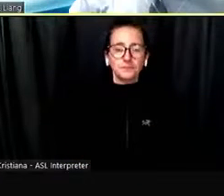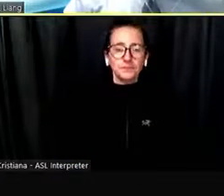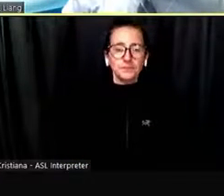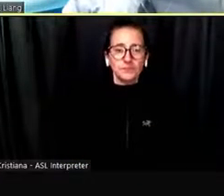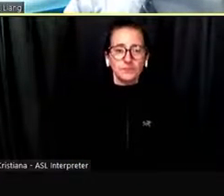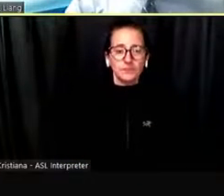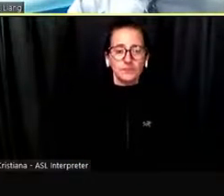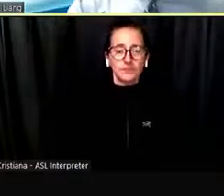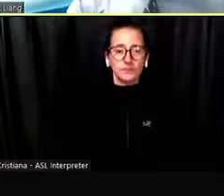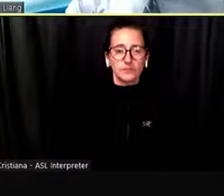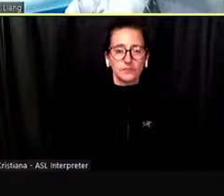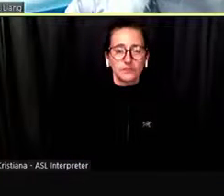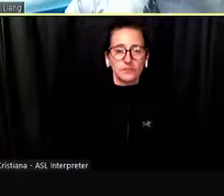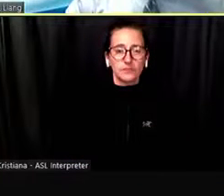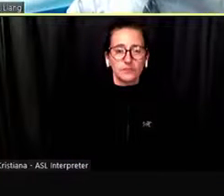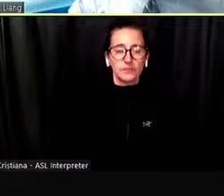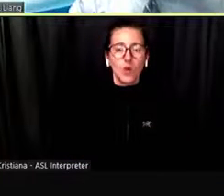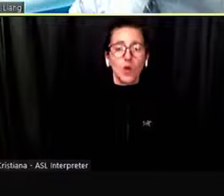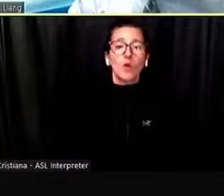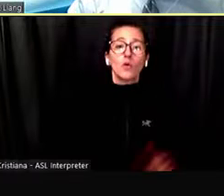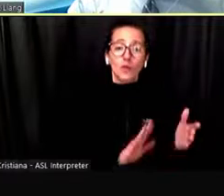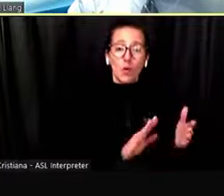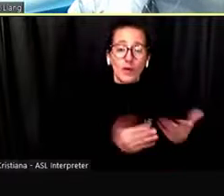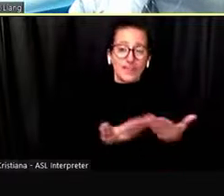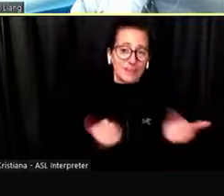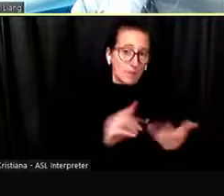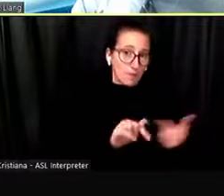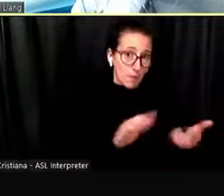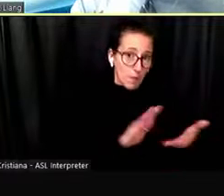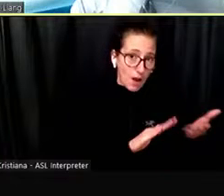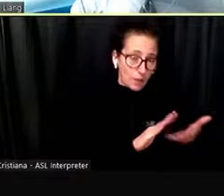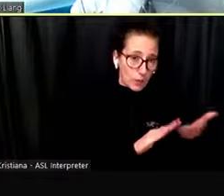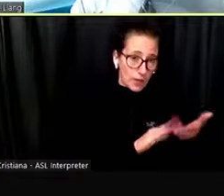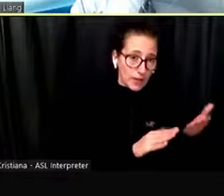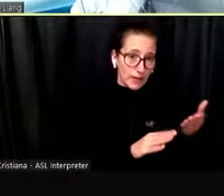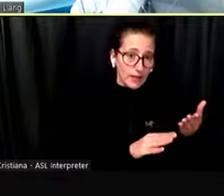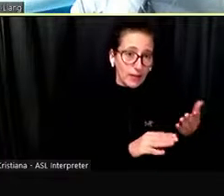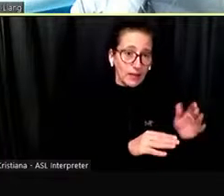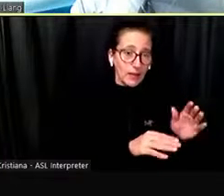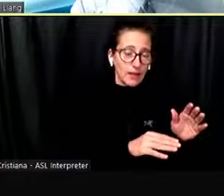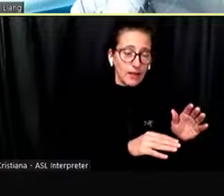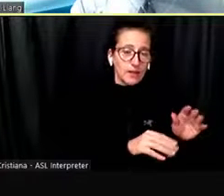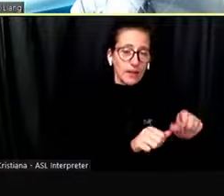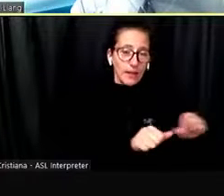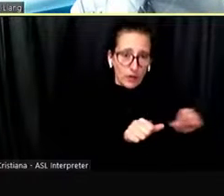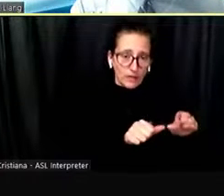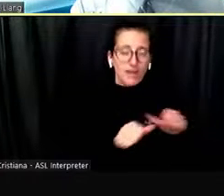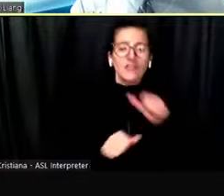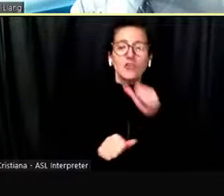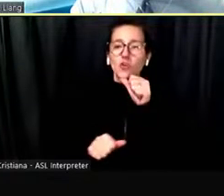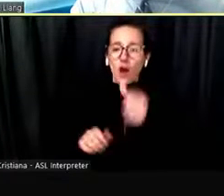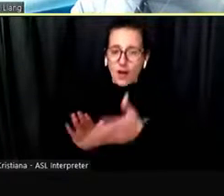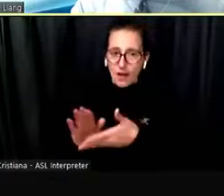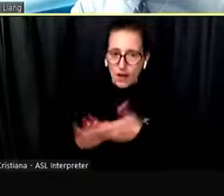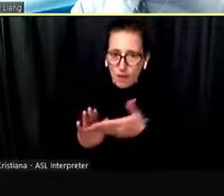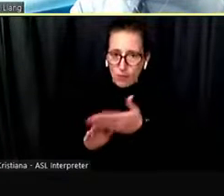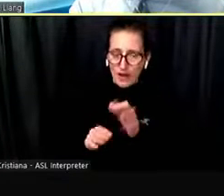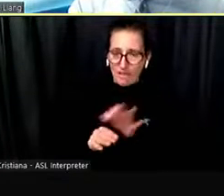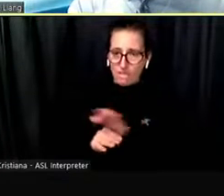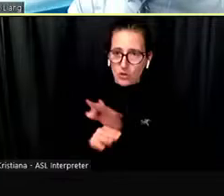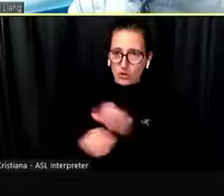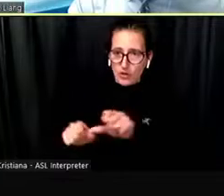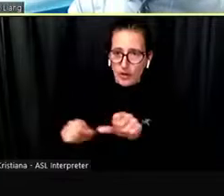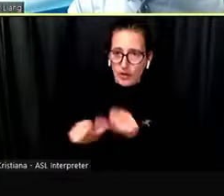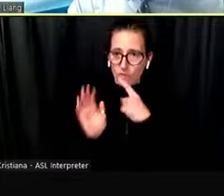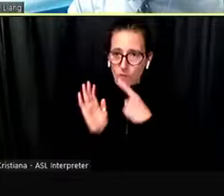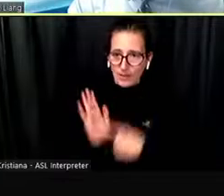And then besides the operating functional areas, the county also have some non-operating functional areas. A very classic example of that is the